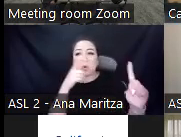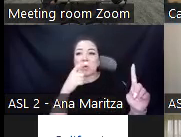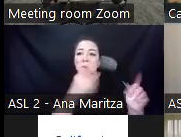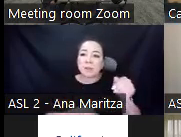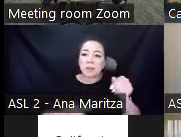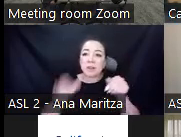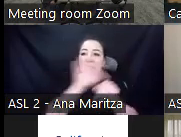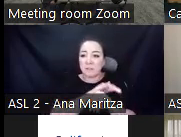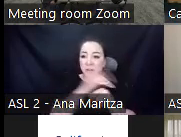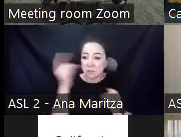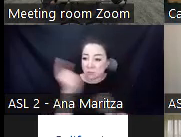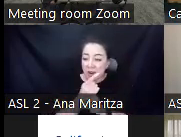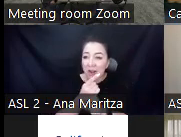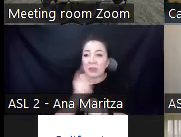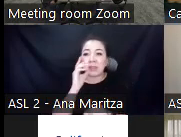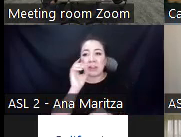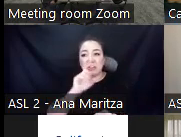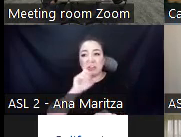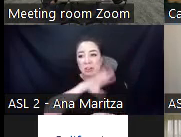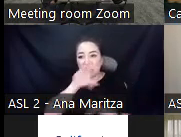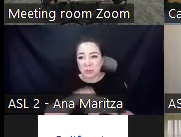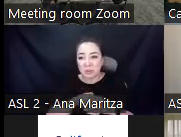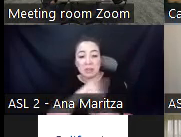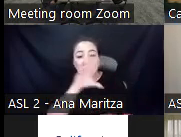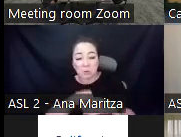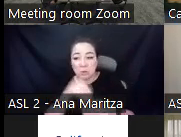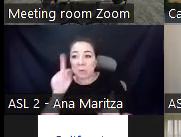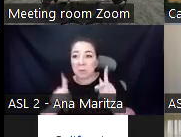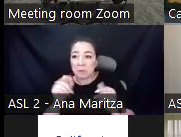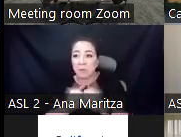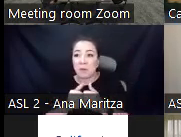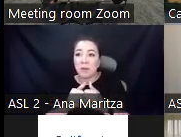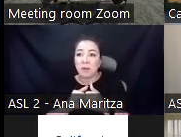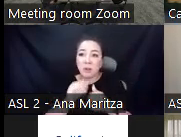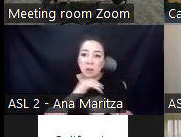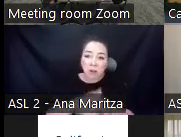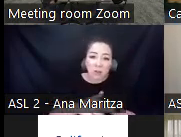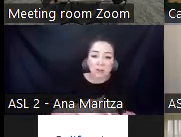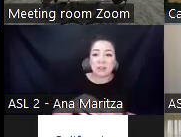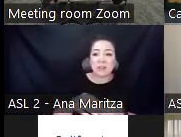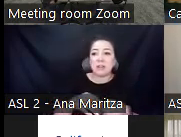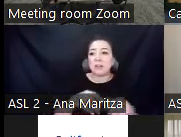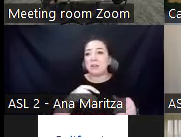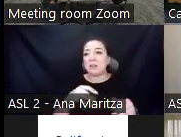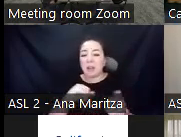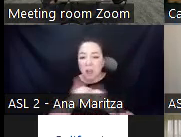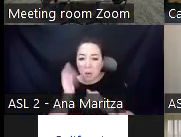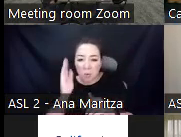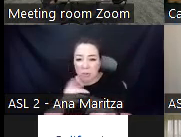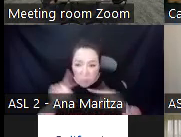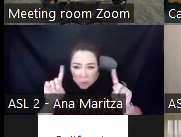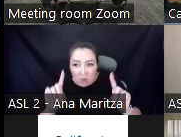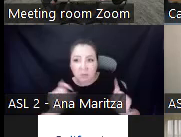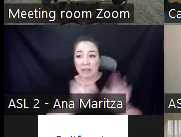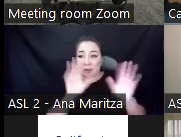by it, right? Which should include like, does it include people with early onset and how would that work? Right. And to be clear about